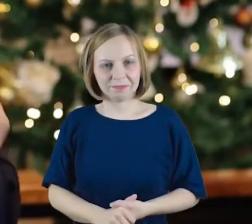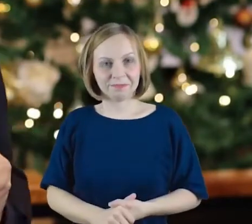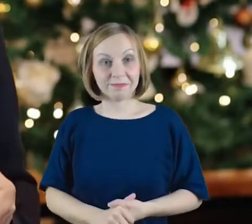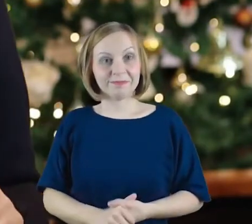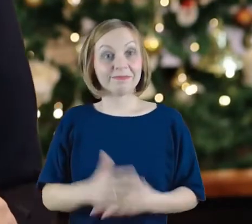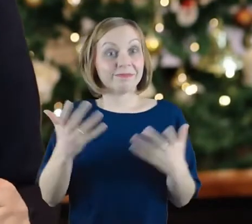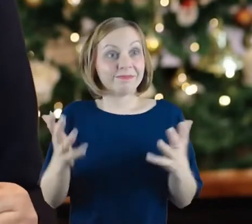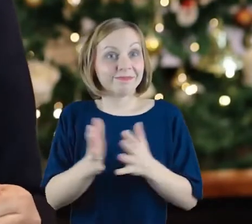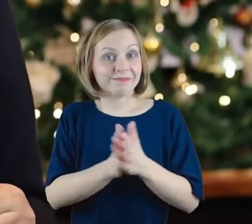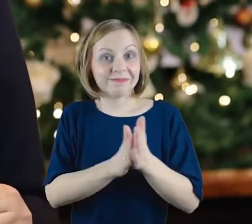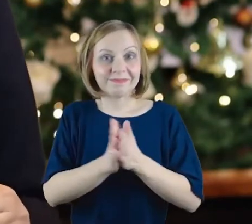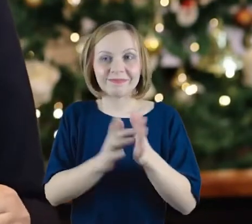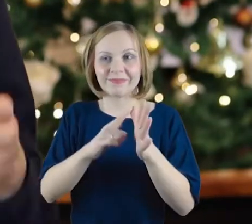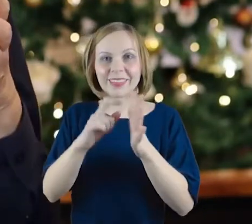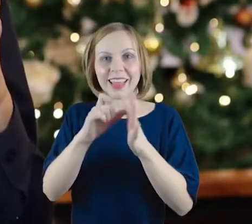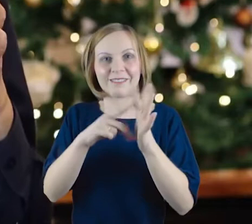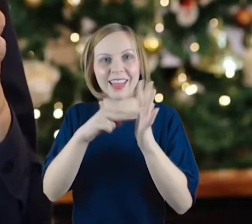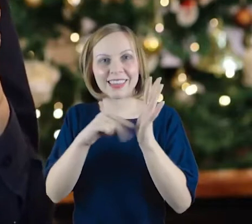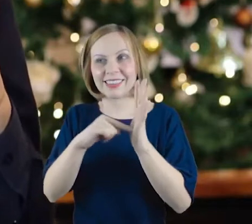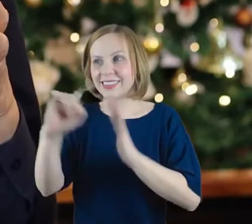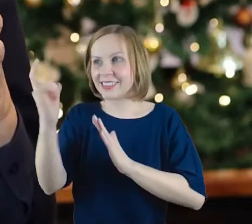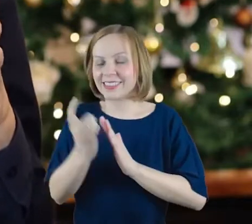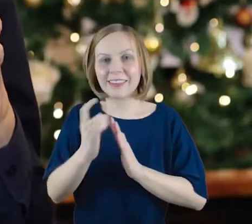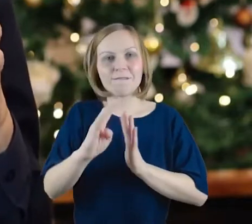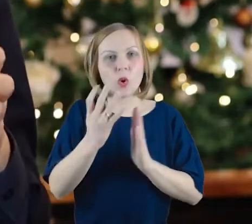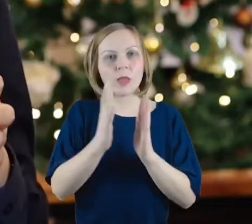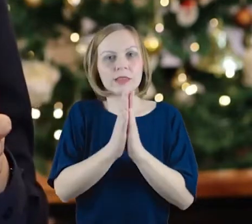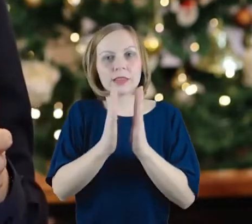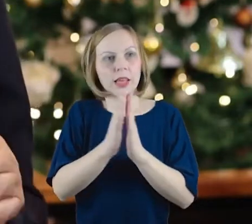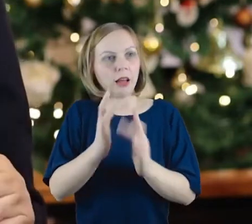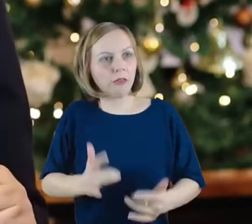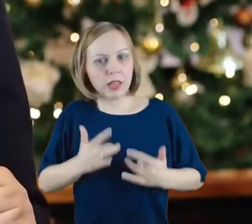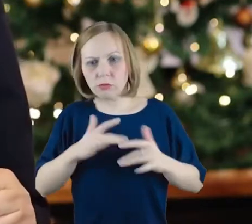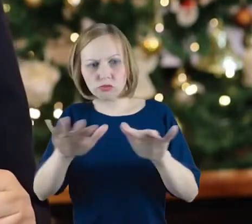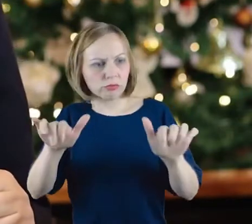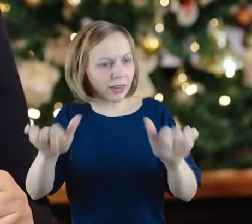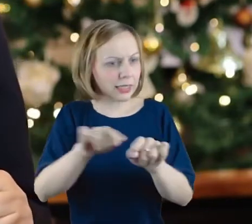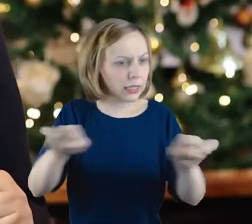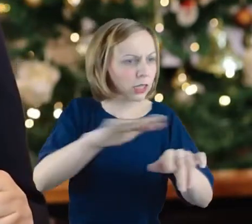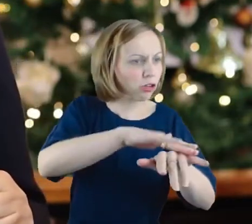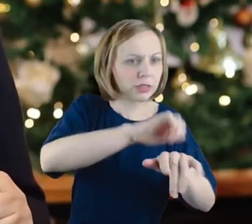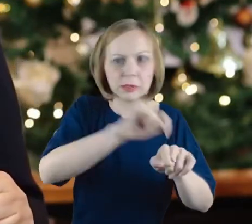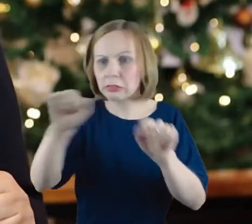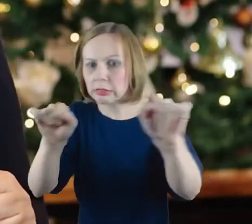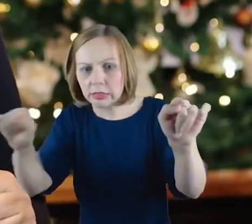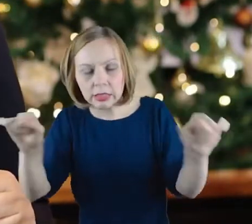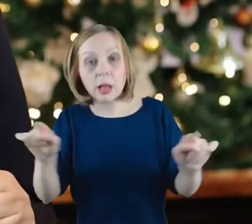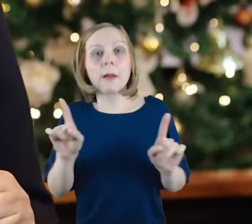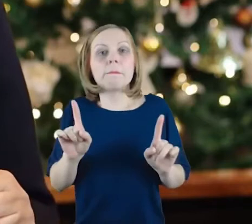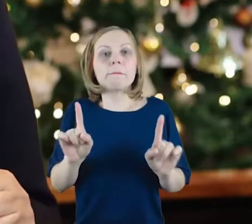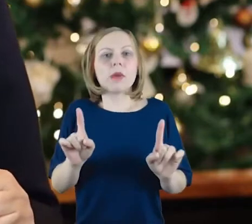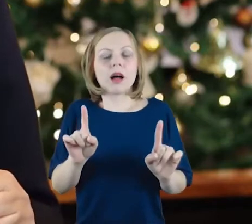It's the fourth Sunday of Advent, and it might just feel like everything is about ready for Christmas. But the fact is that